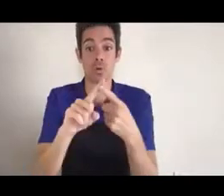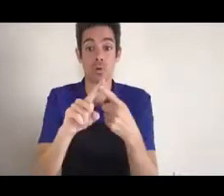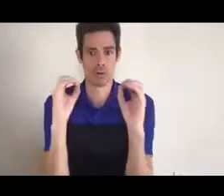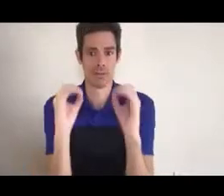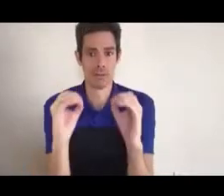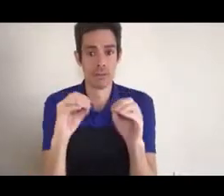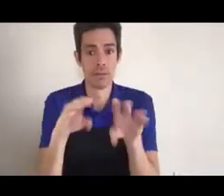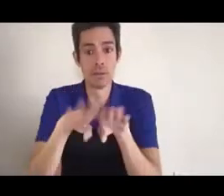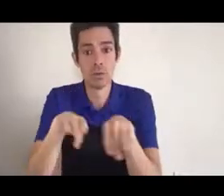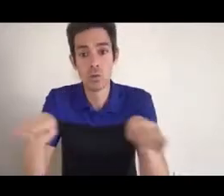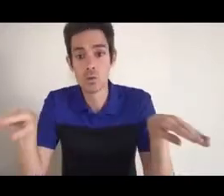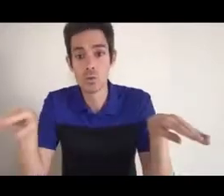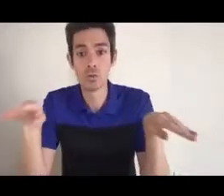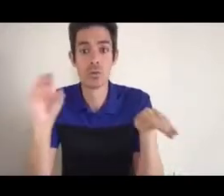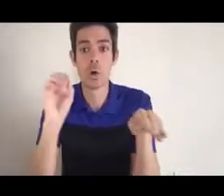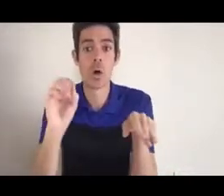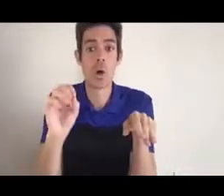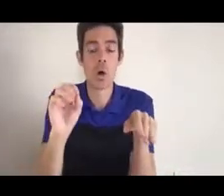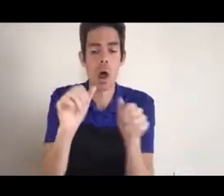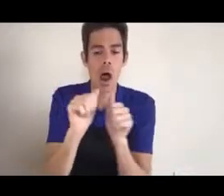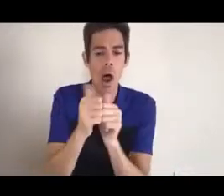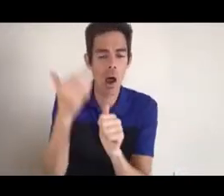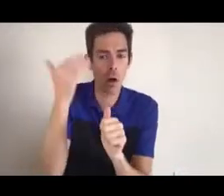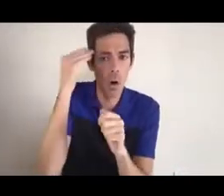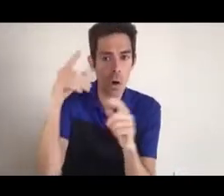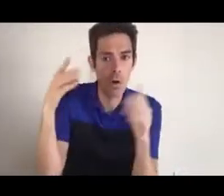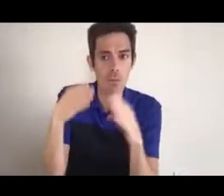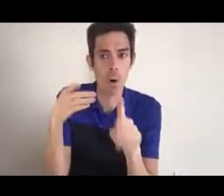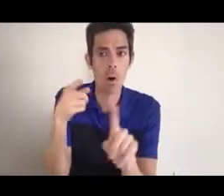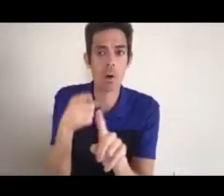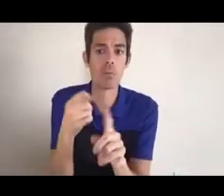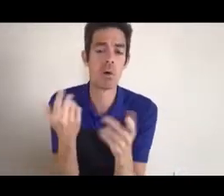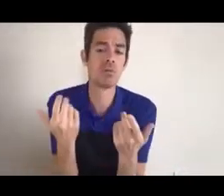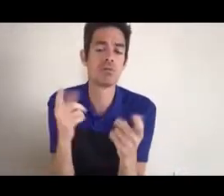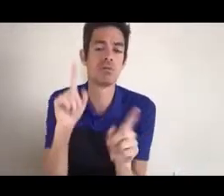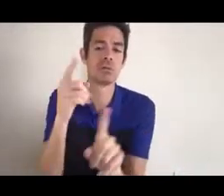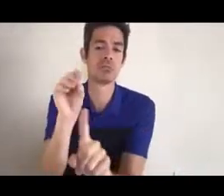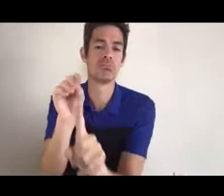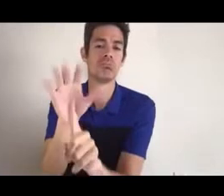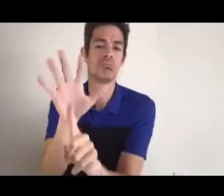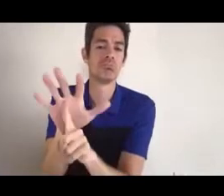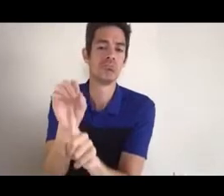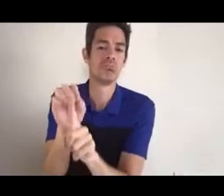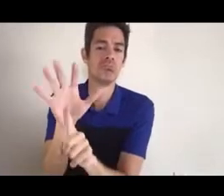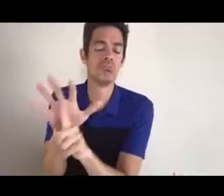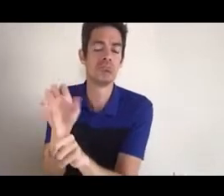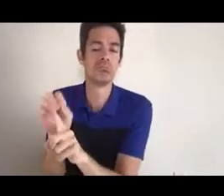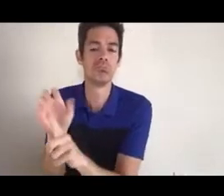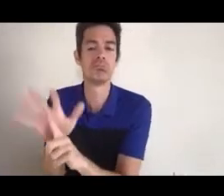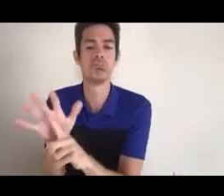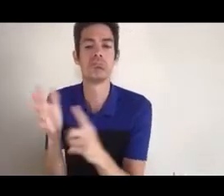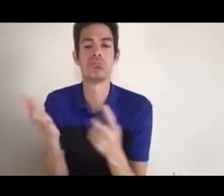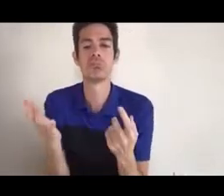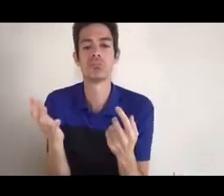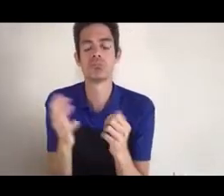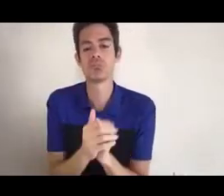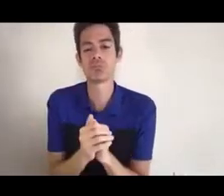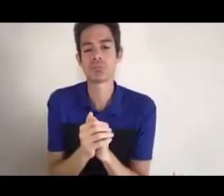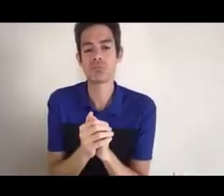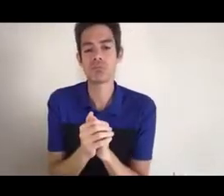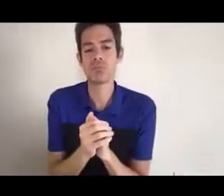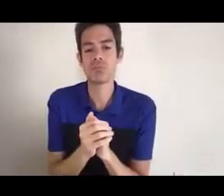the same thing. So it's the ability to teach children how to know what the focal point is. And I think